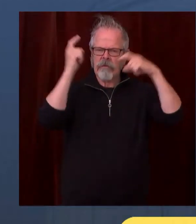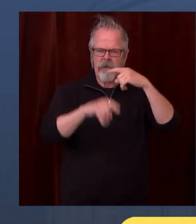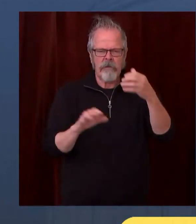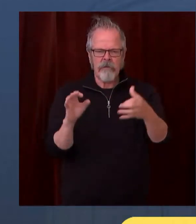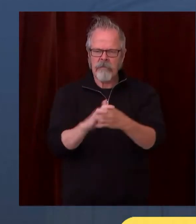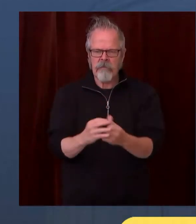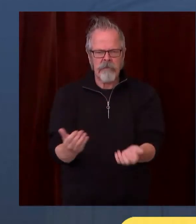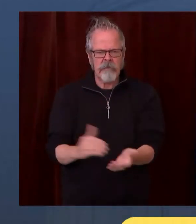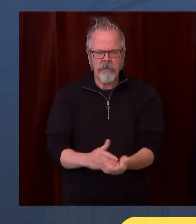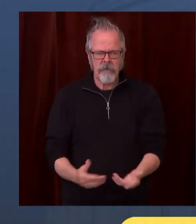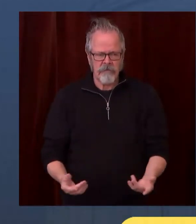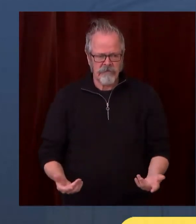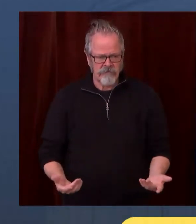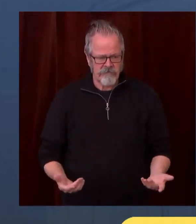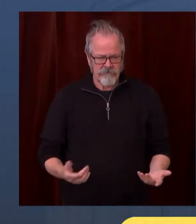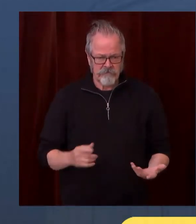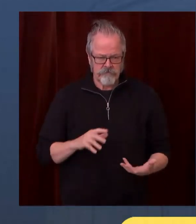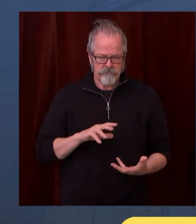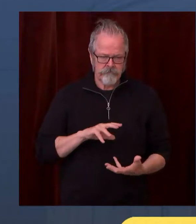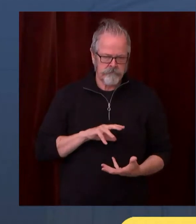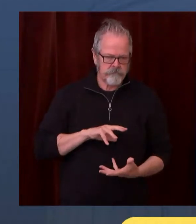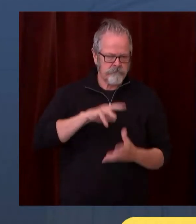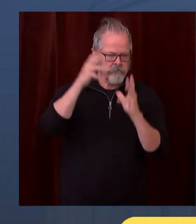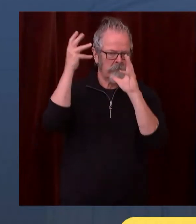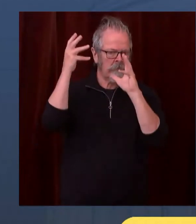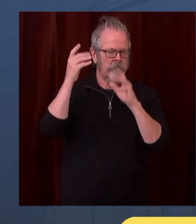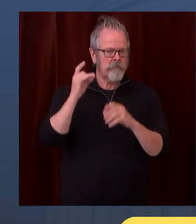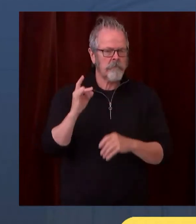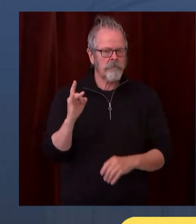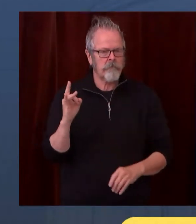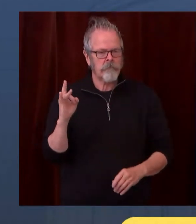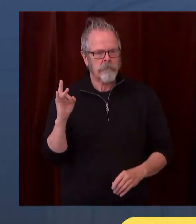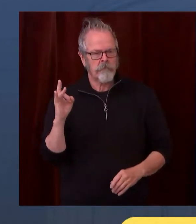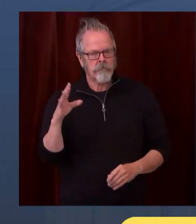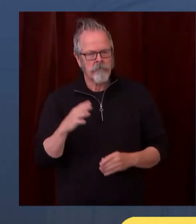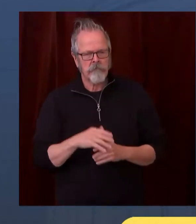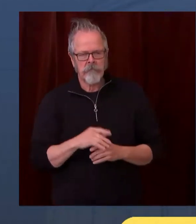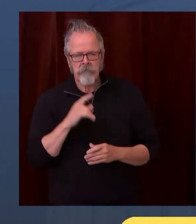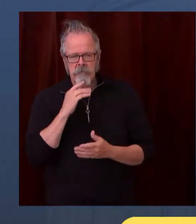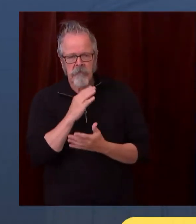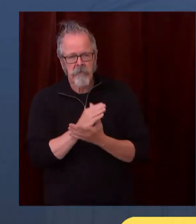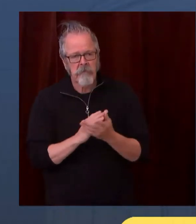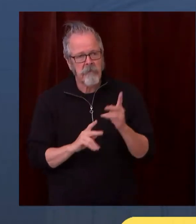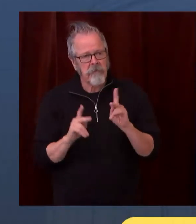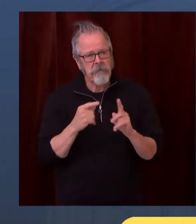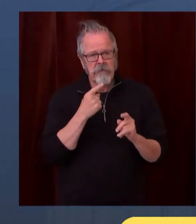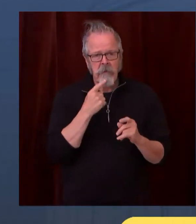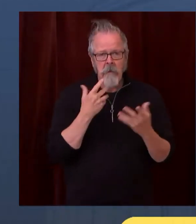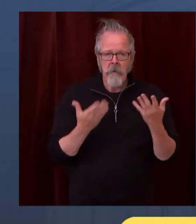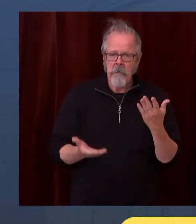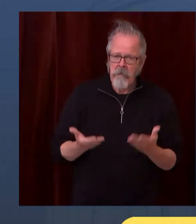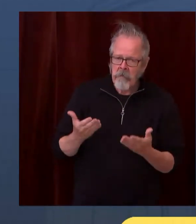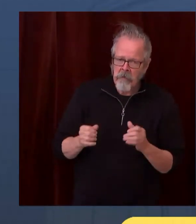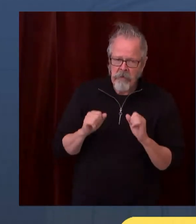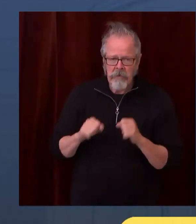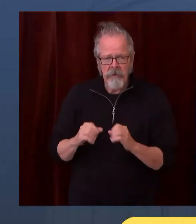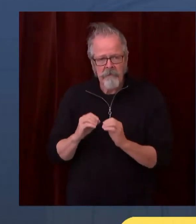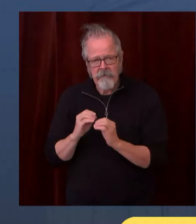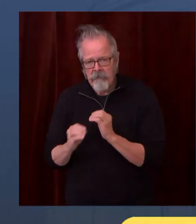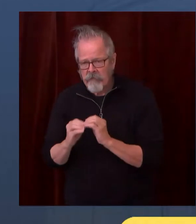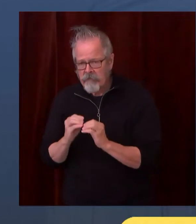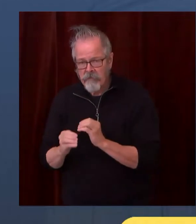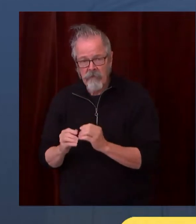those are going to be repaired, but we have recent reports from the working people actually doing it that they have been broken and can't be